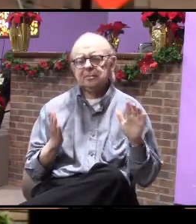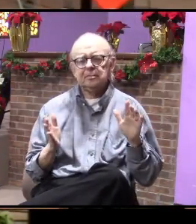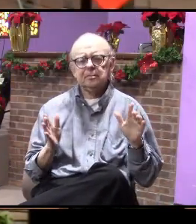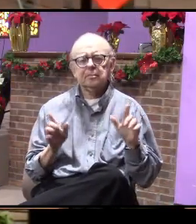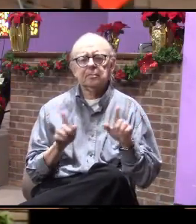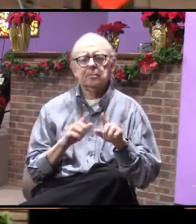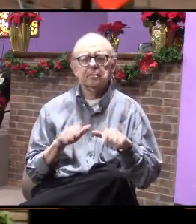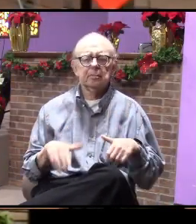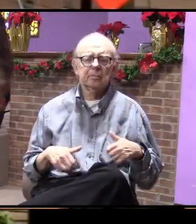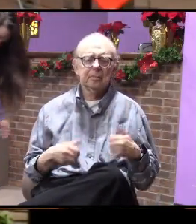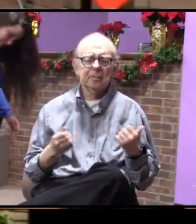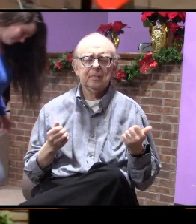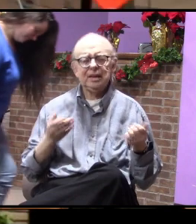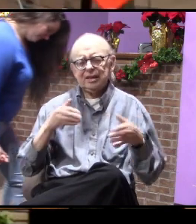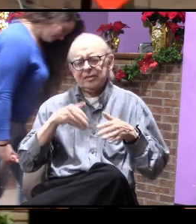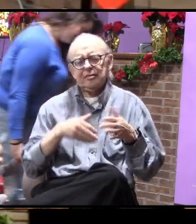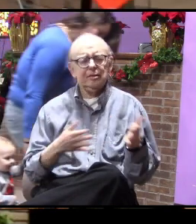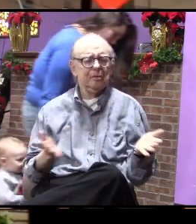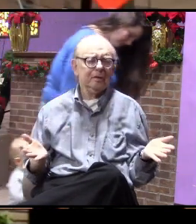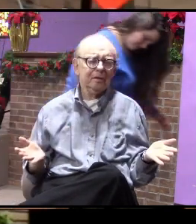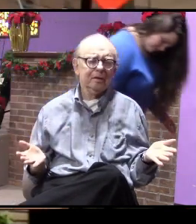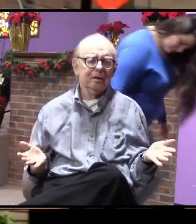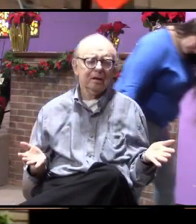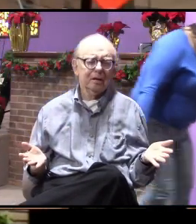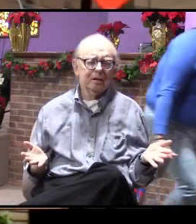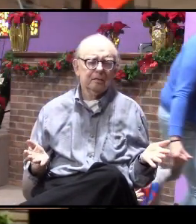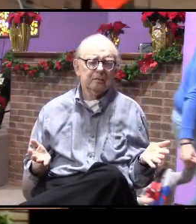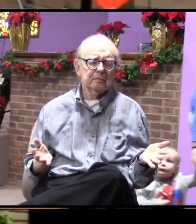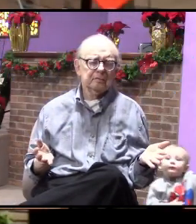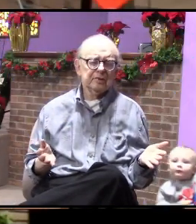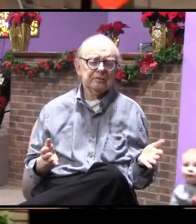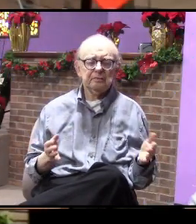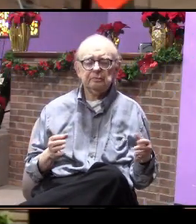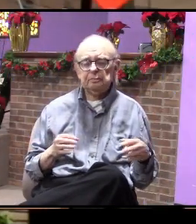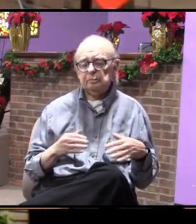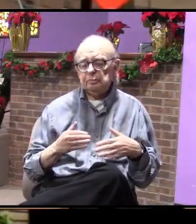life gets into this rhythm.